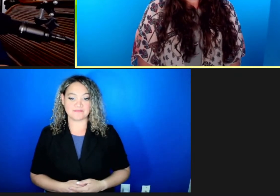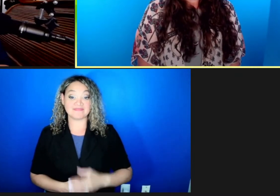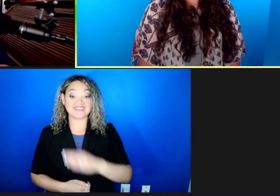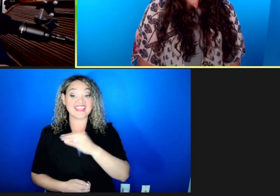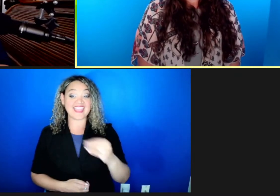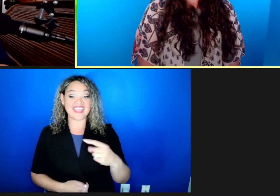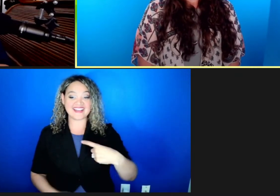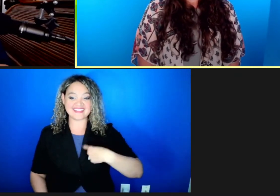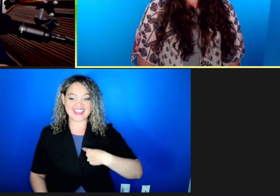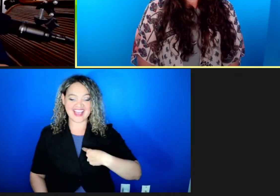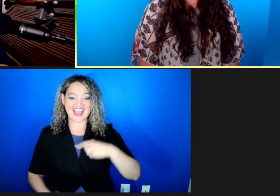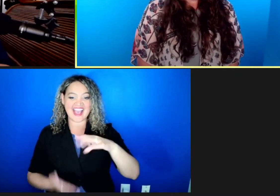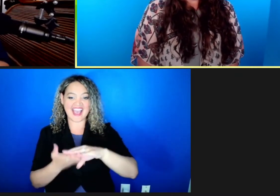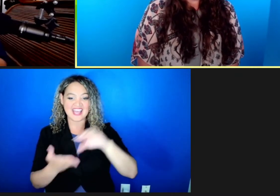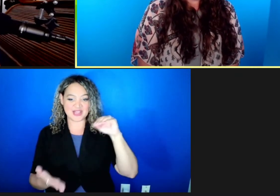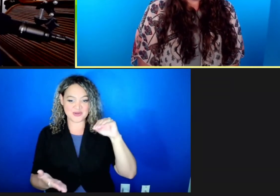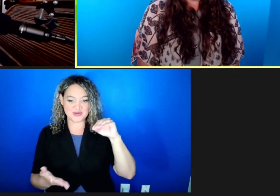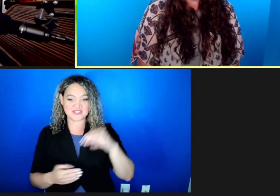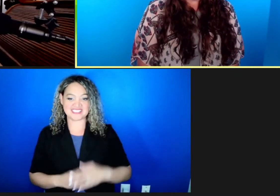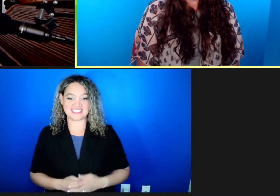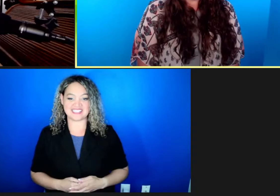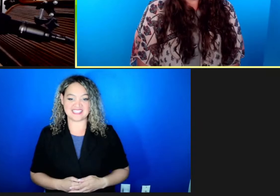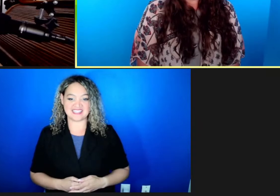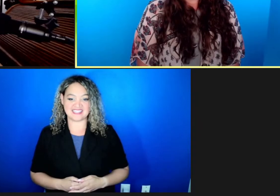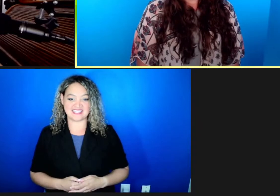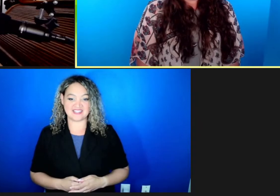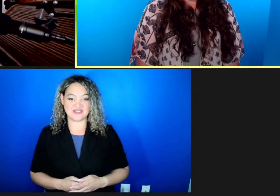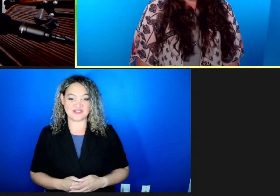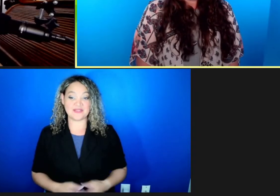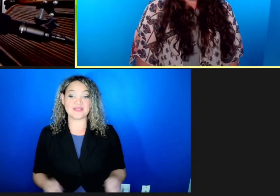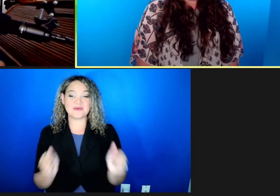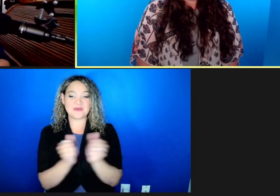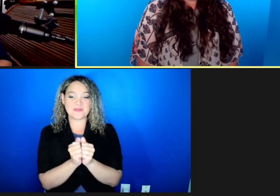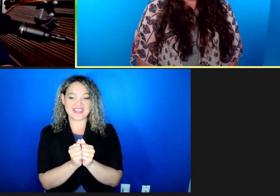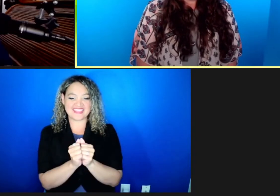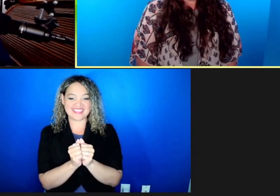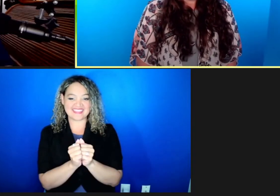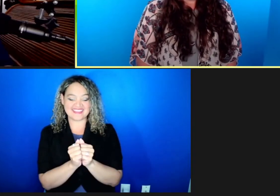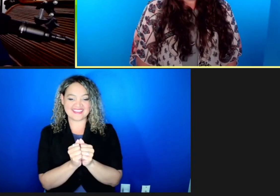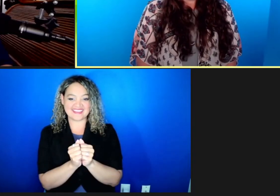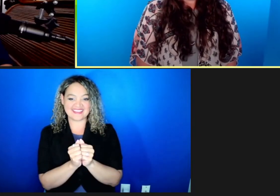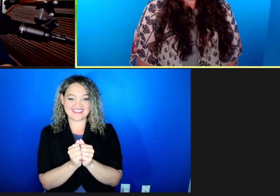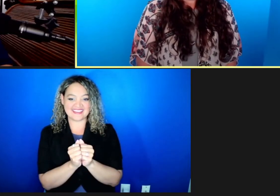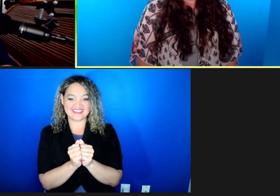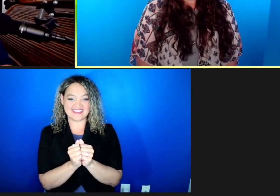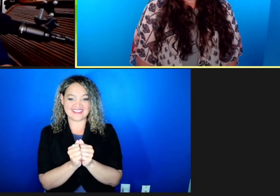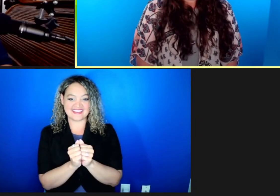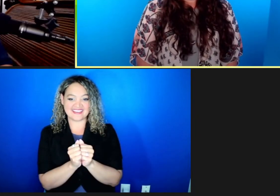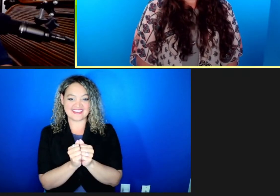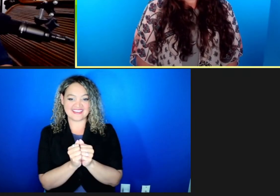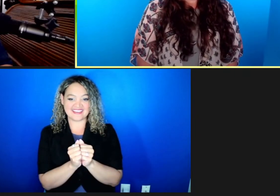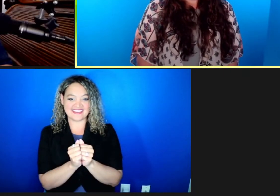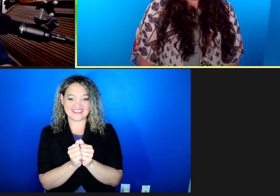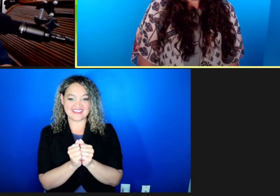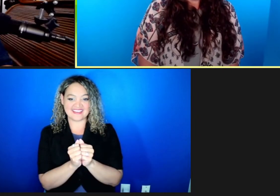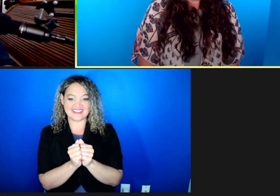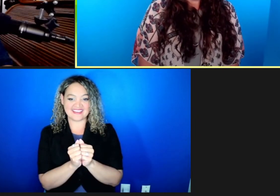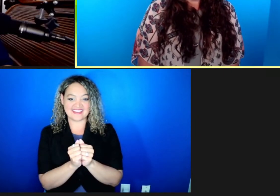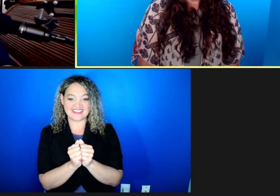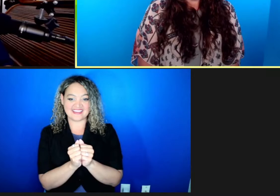And I learned with a